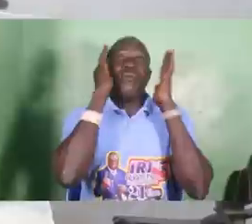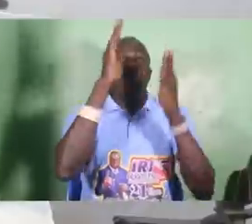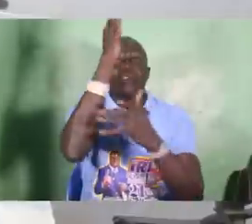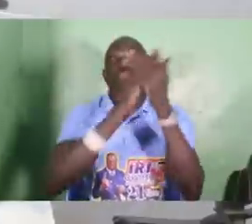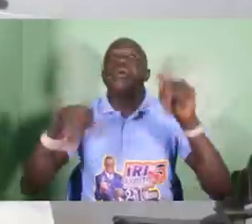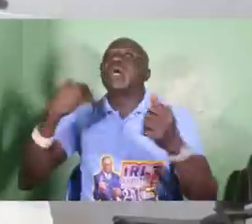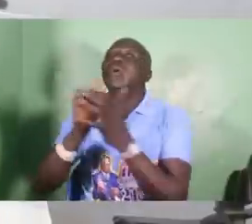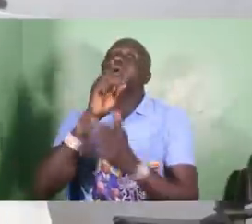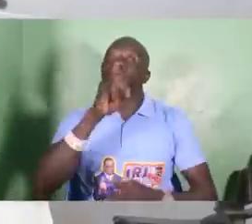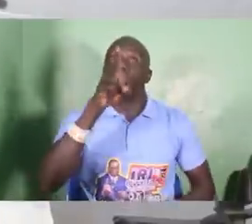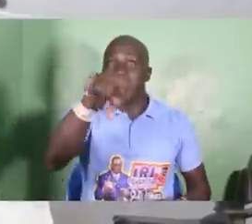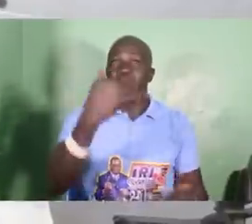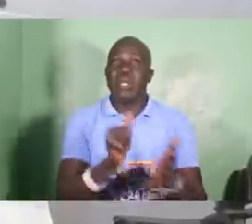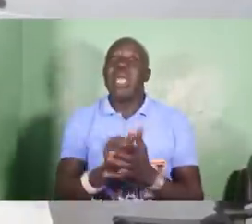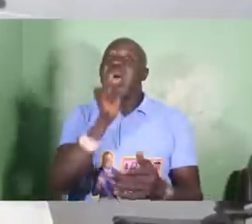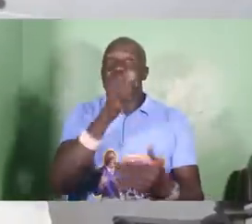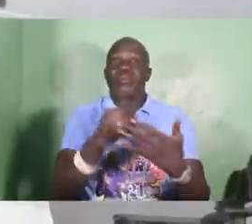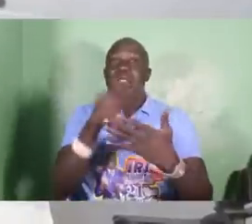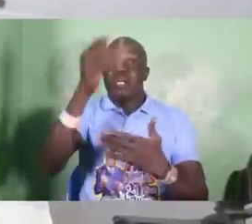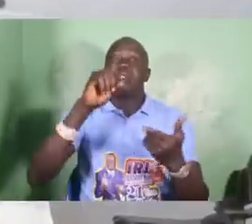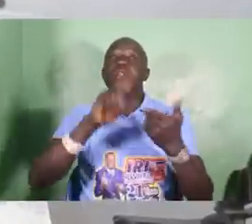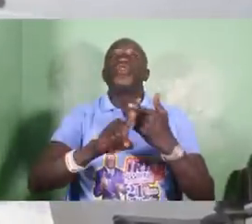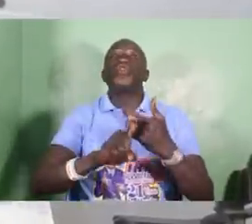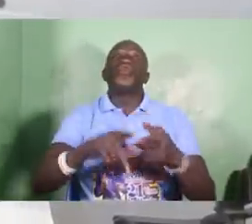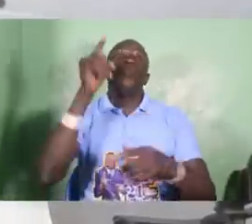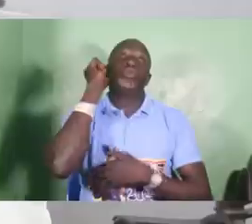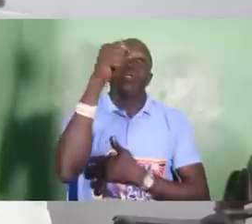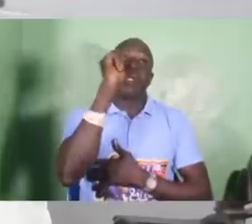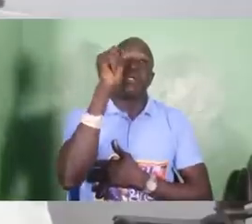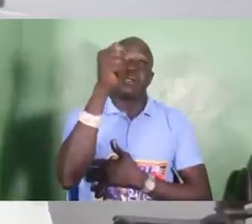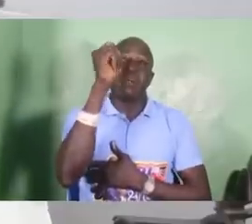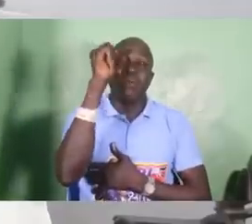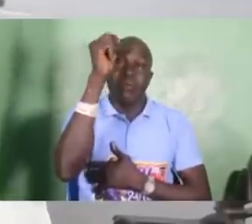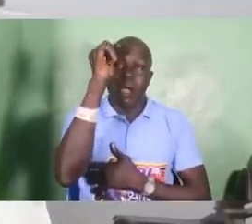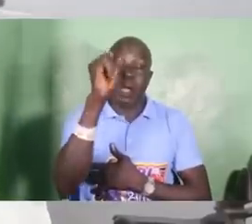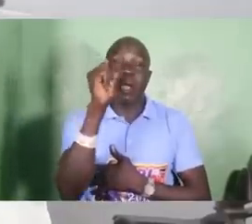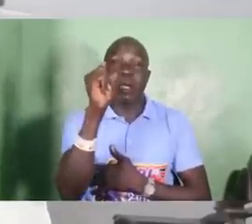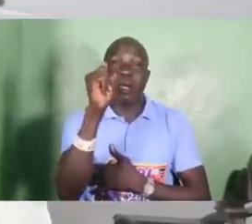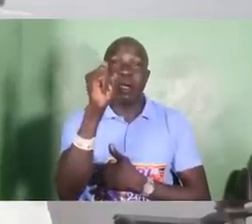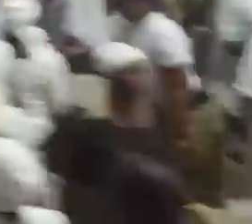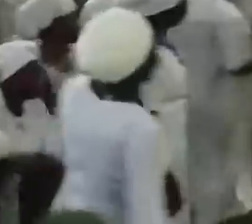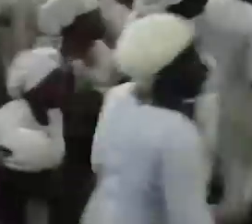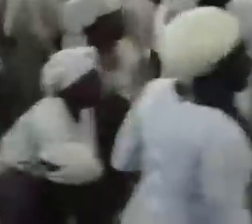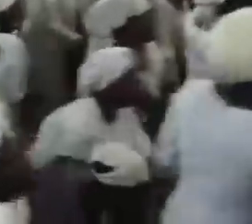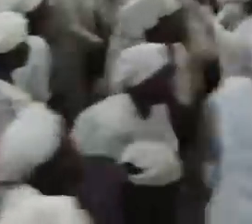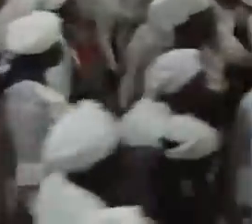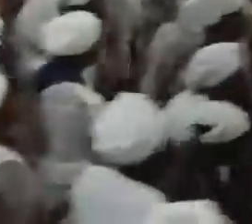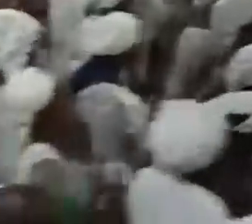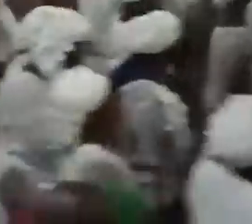Pay someone, assure the person, I am the next to testify.